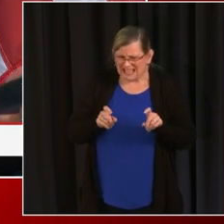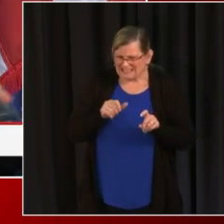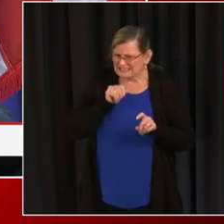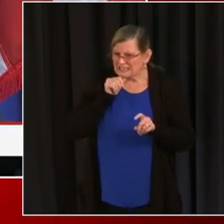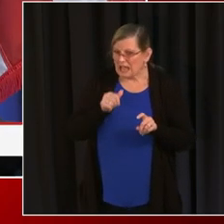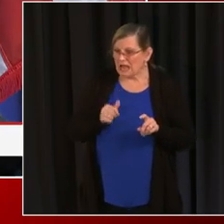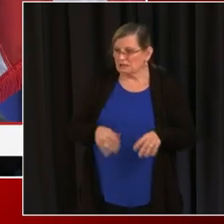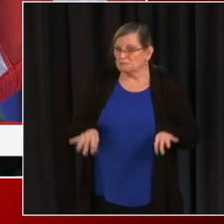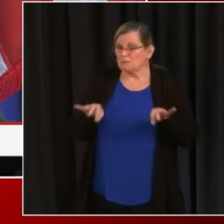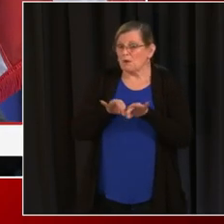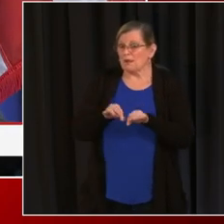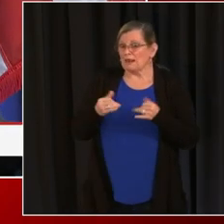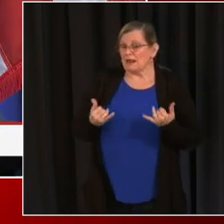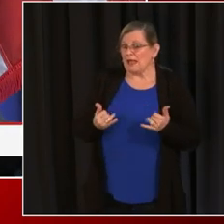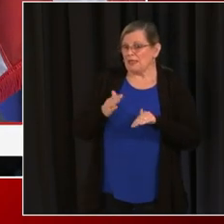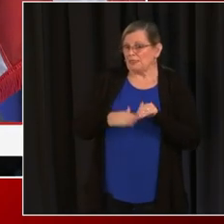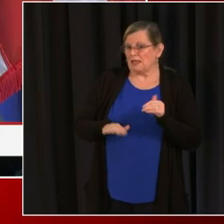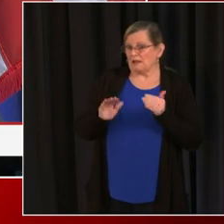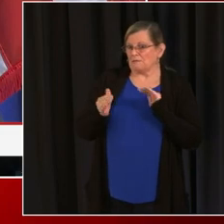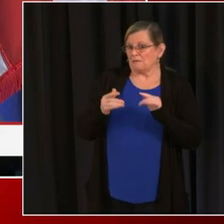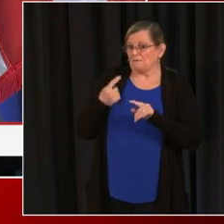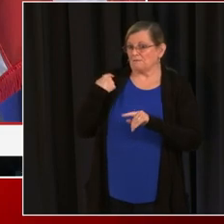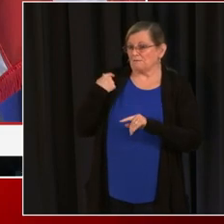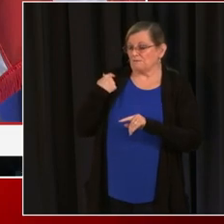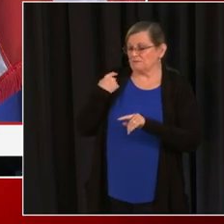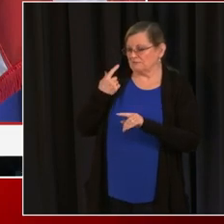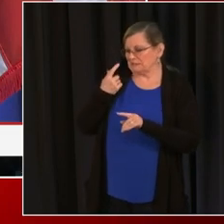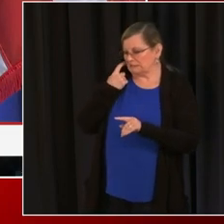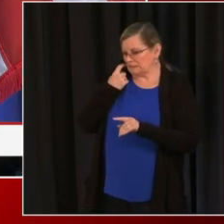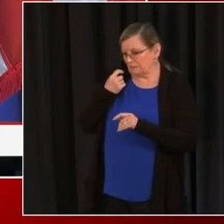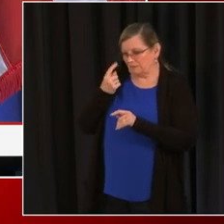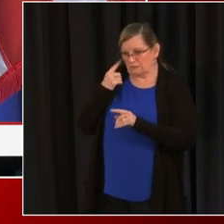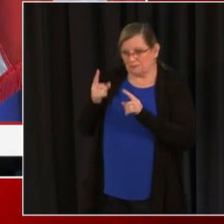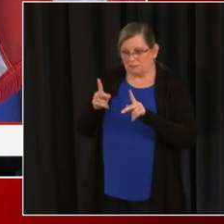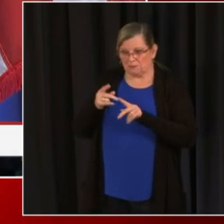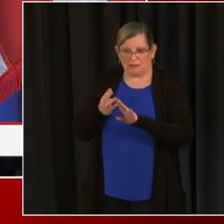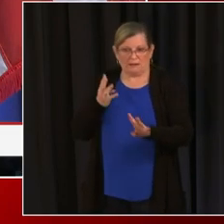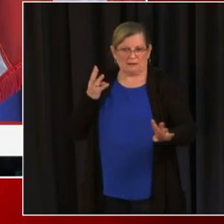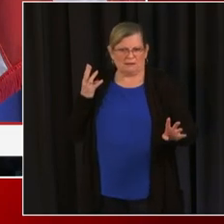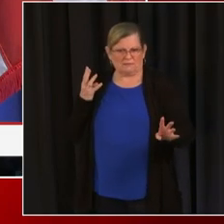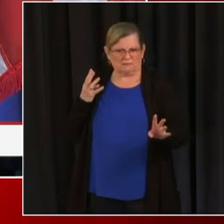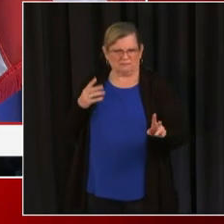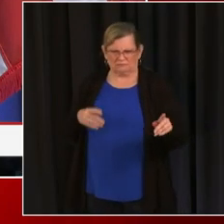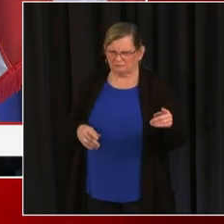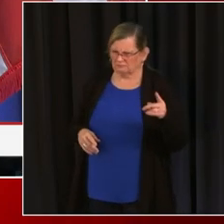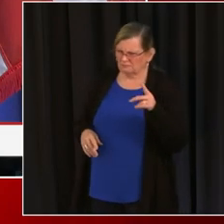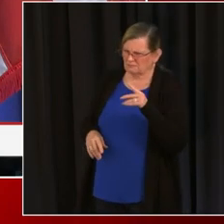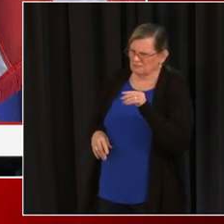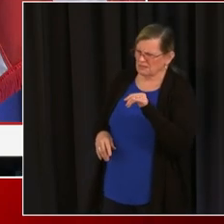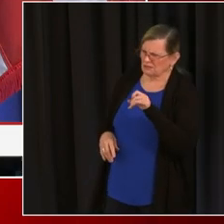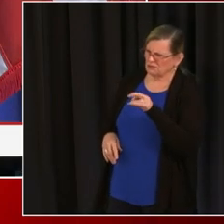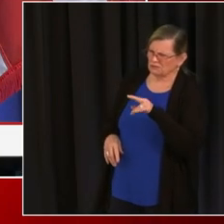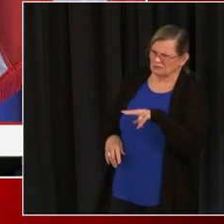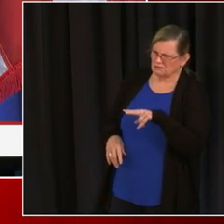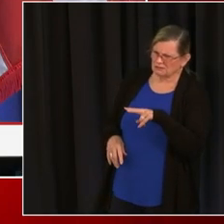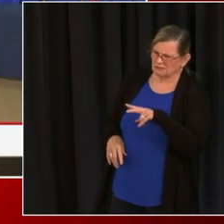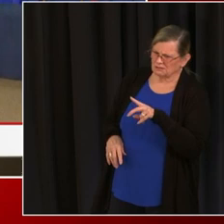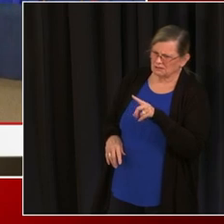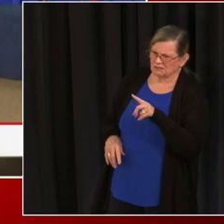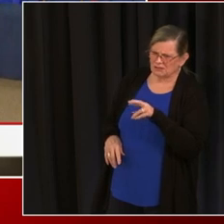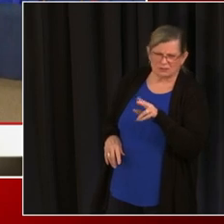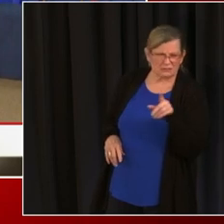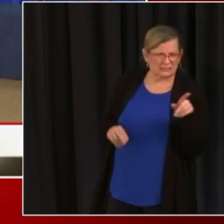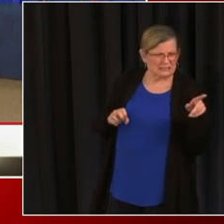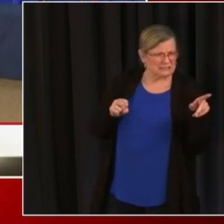isn't as important now that everybody's lining up for vaccines? Chris, do you have the latest? Can you provide the latest on